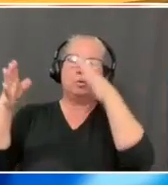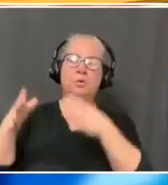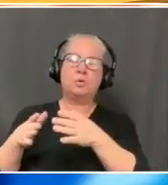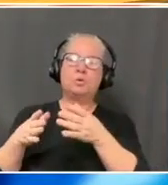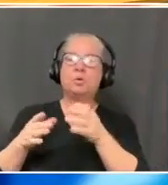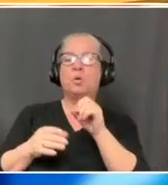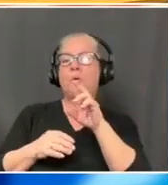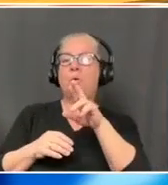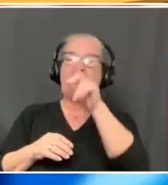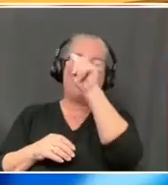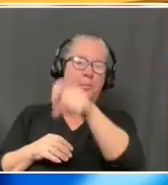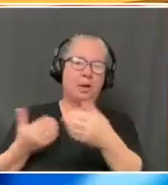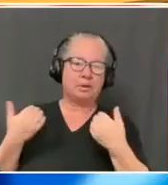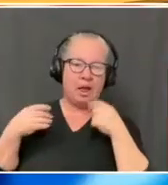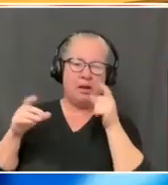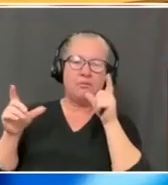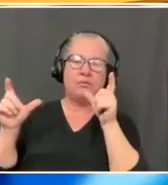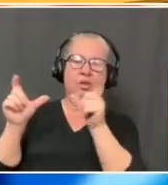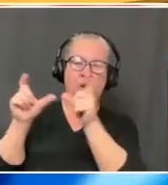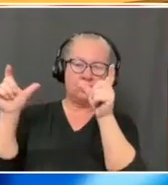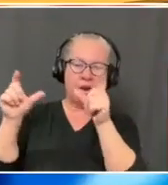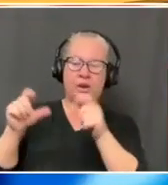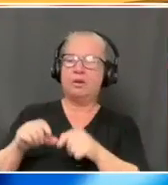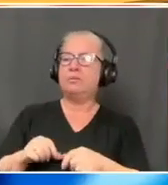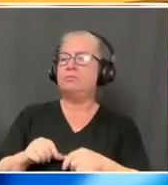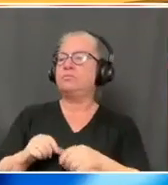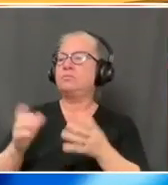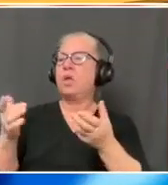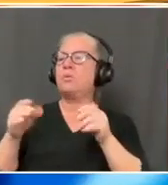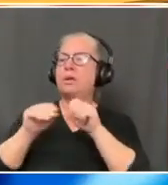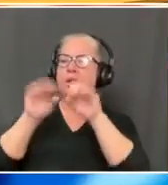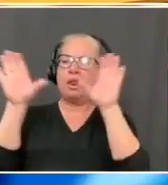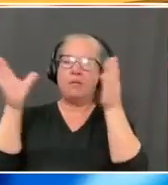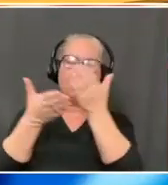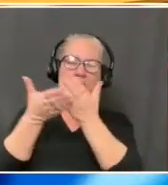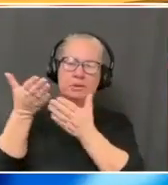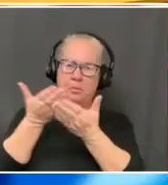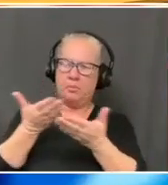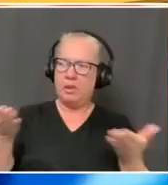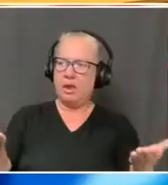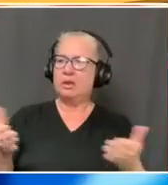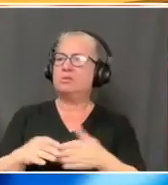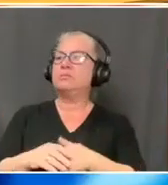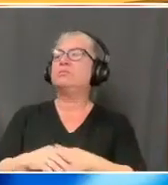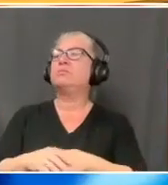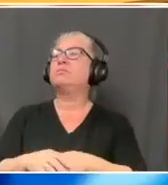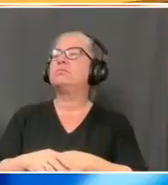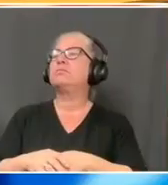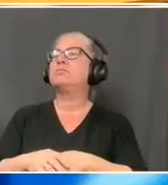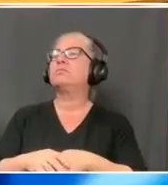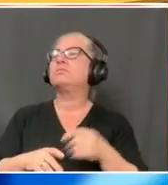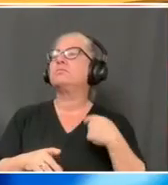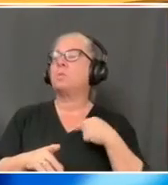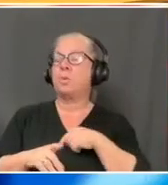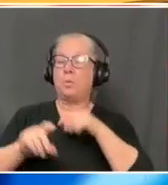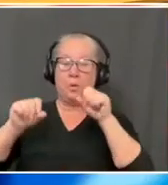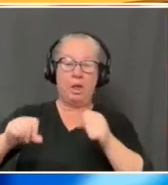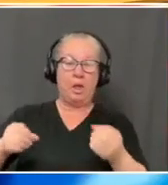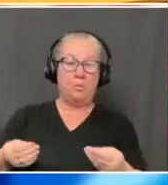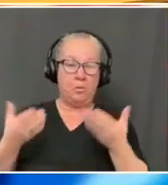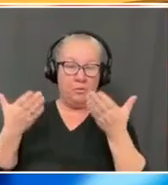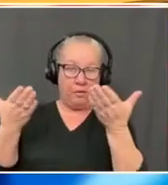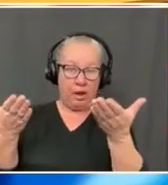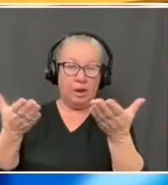contract? So if I can clarify a couple things. So on the services part, we could provide a continuum of services. That might